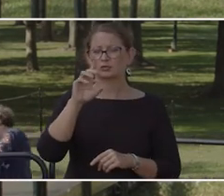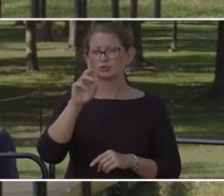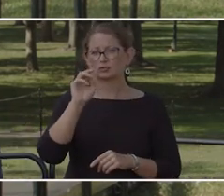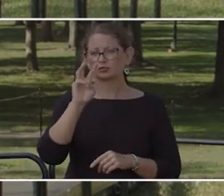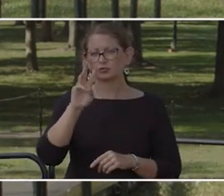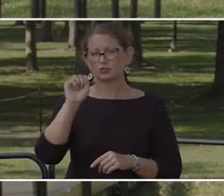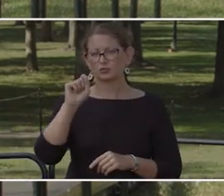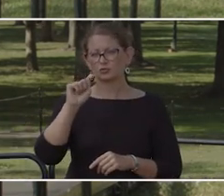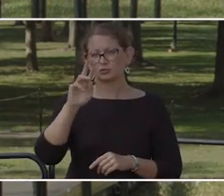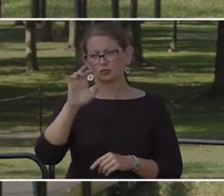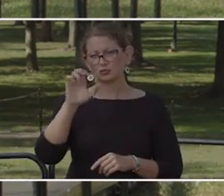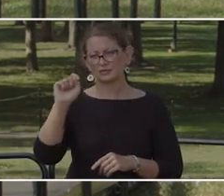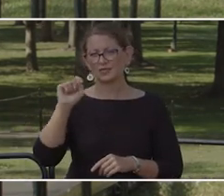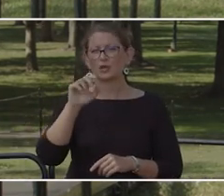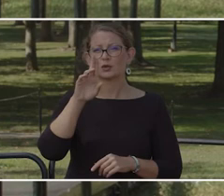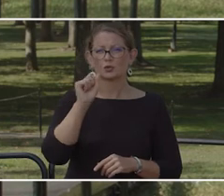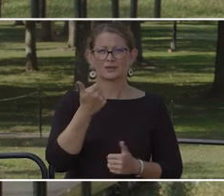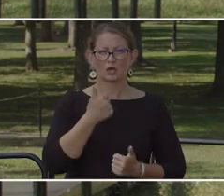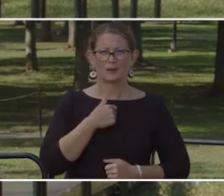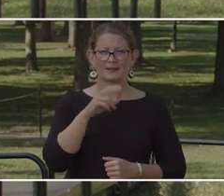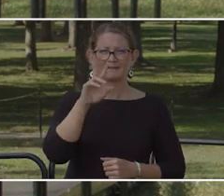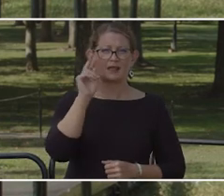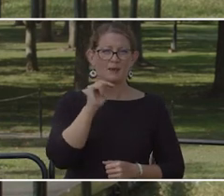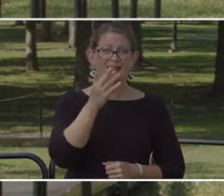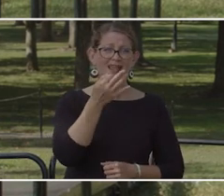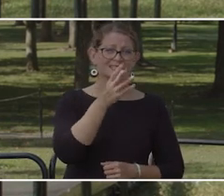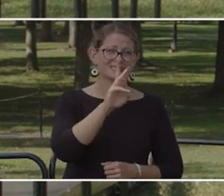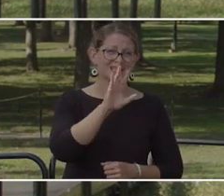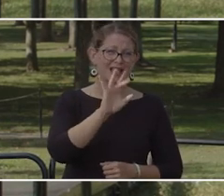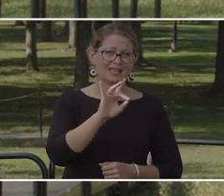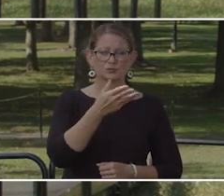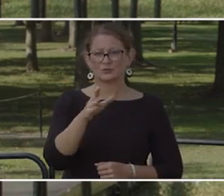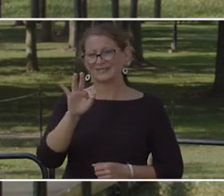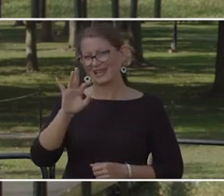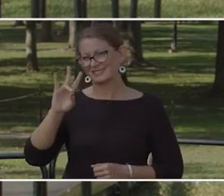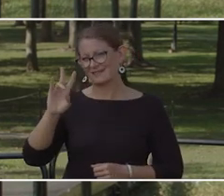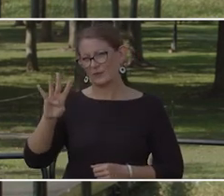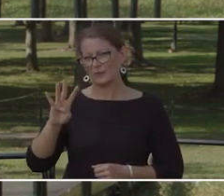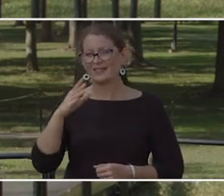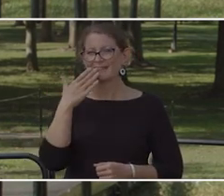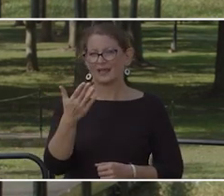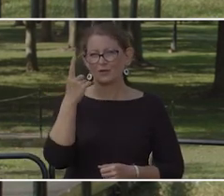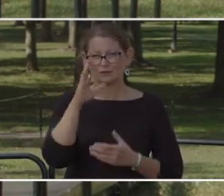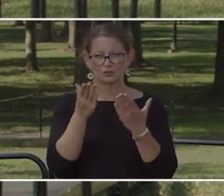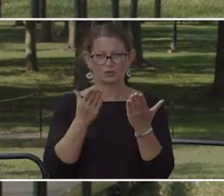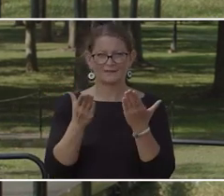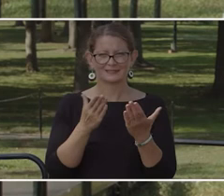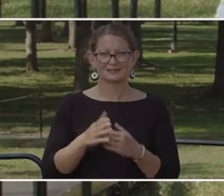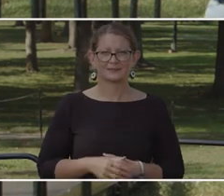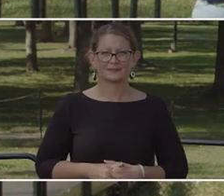Street, U.S. Army, Vietnam, 1968 to 1974, thank you for your